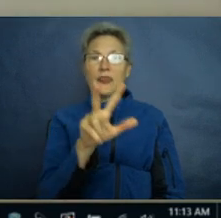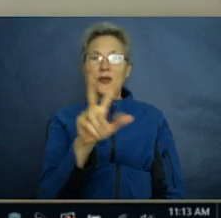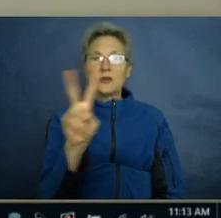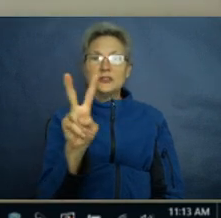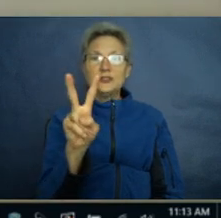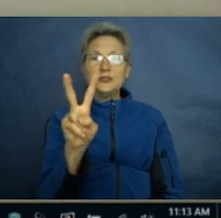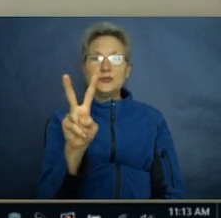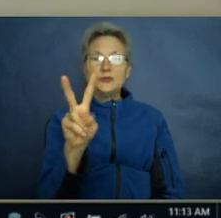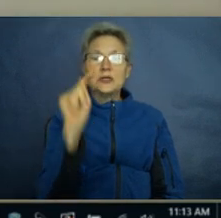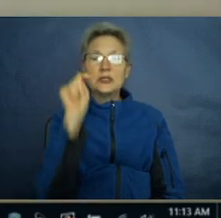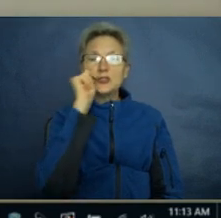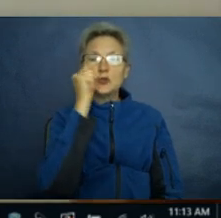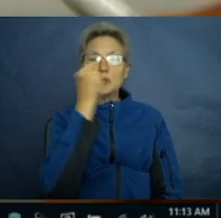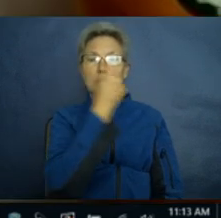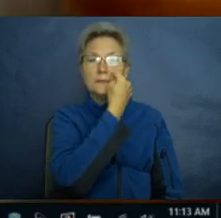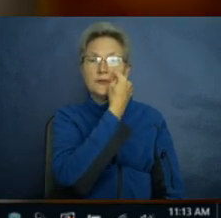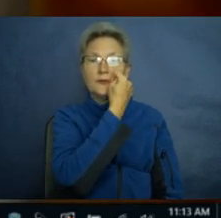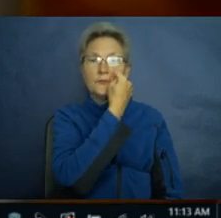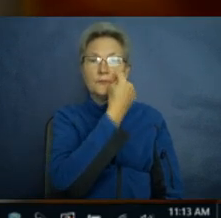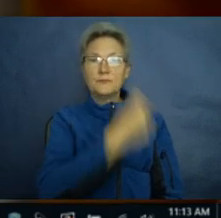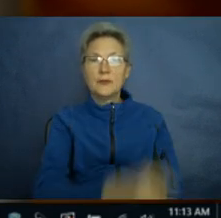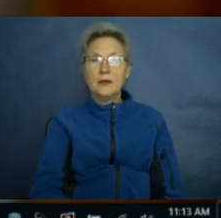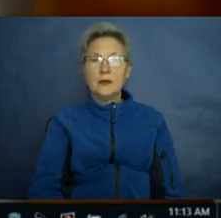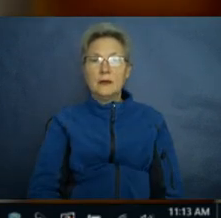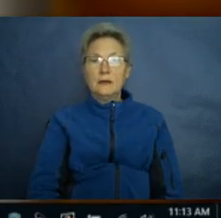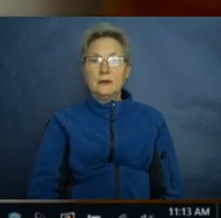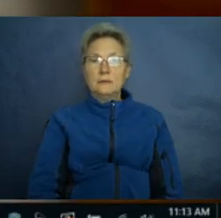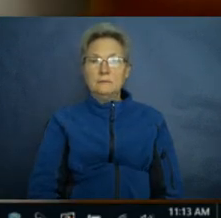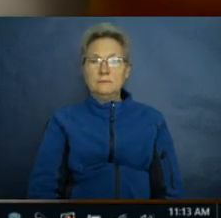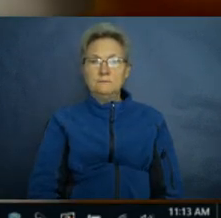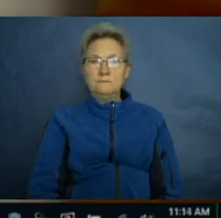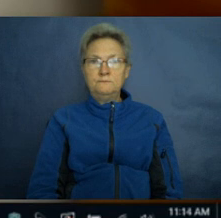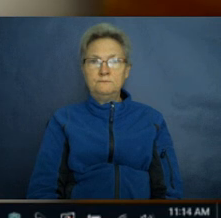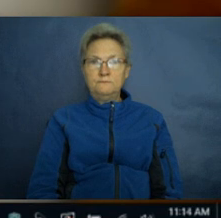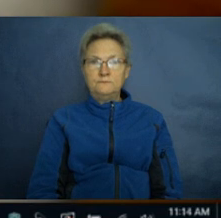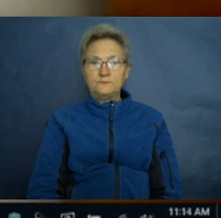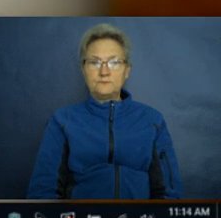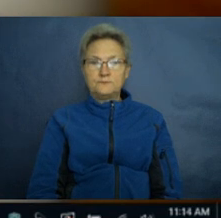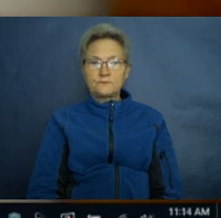And lastly, she has 32 tulips.